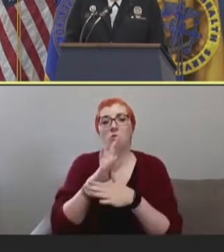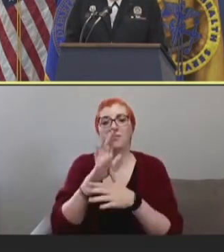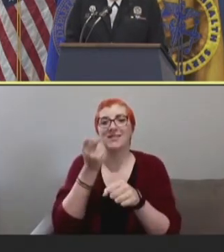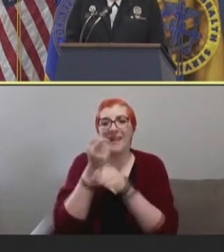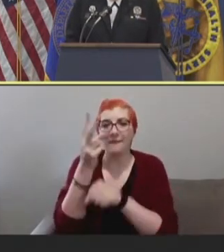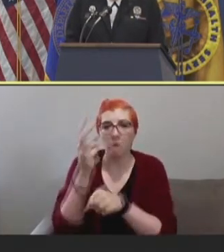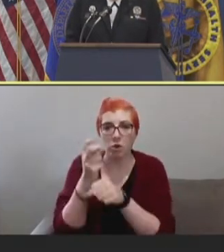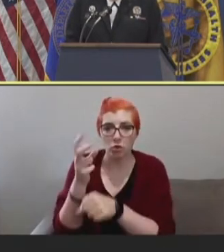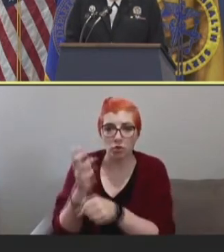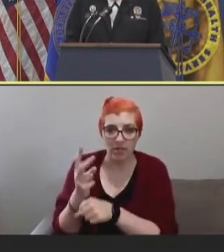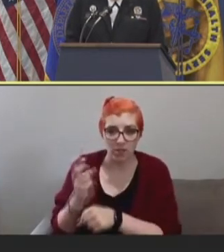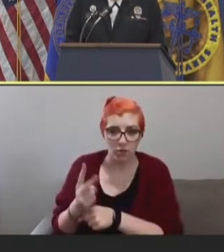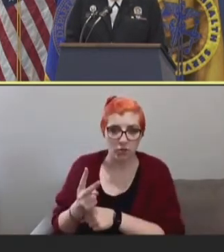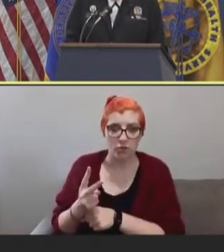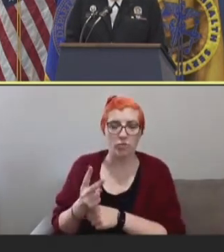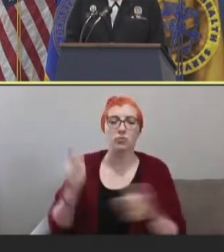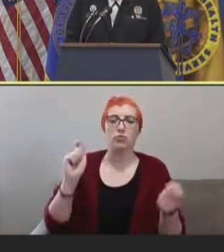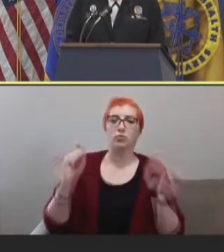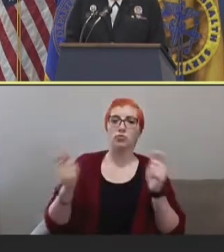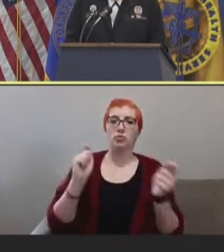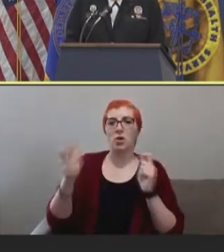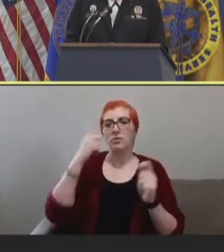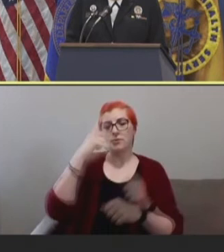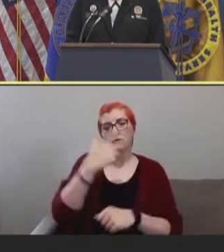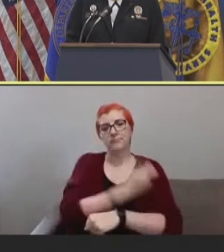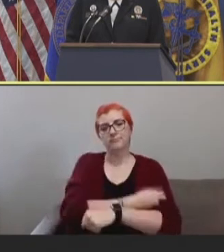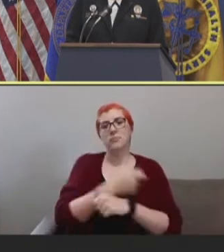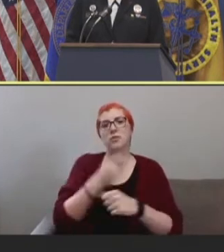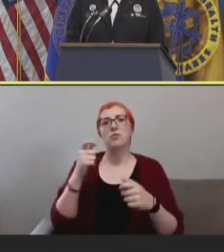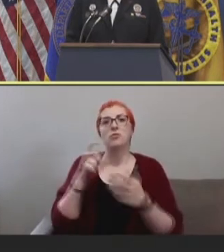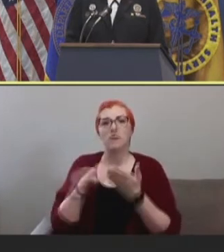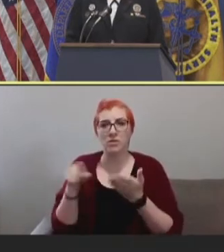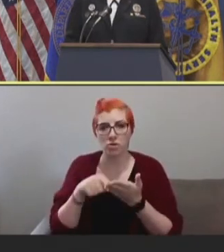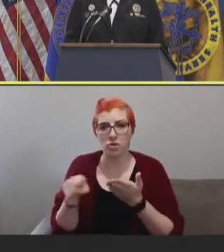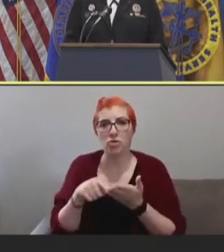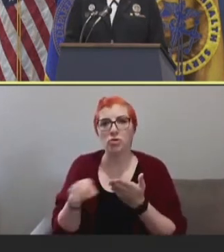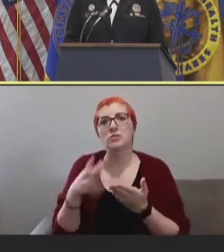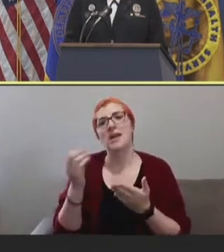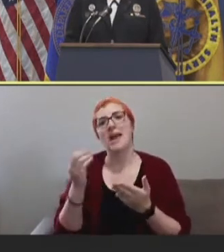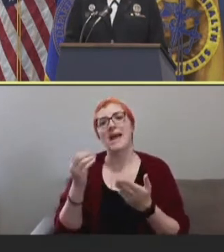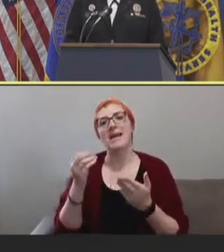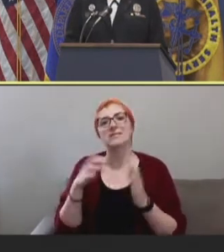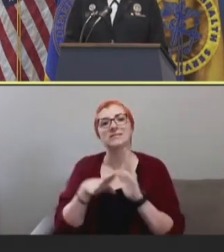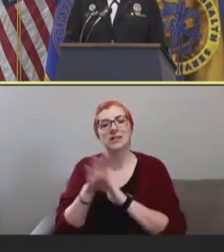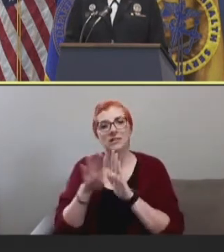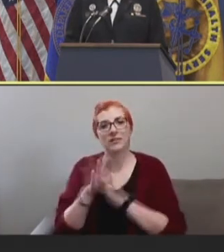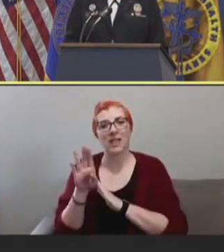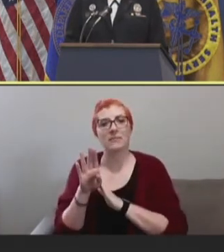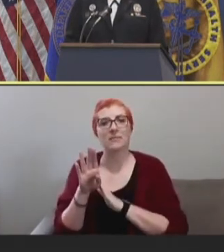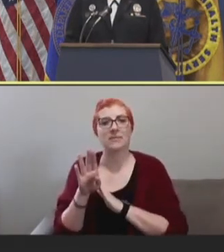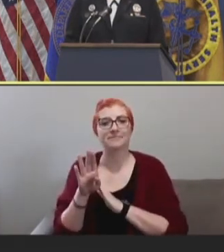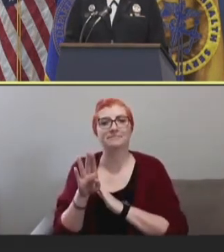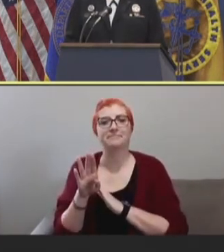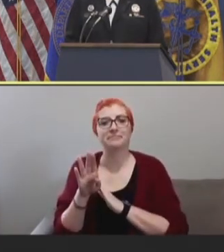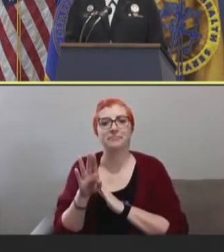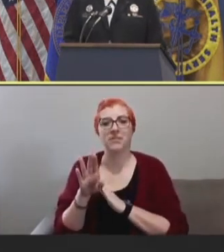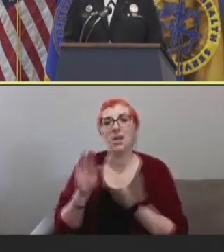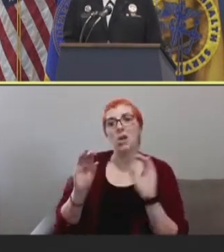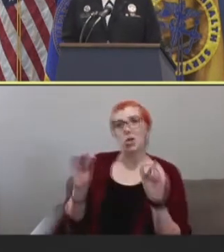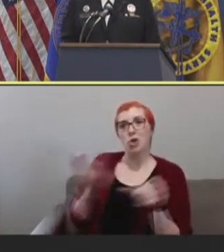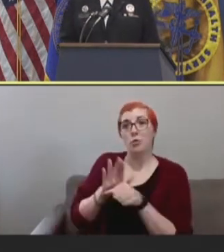for changes in immunization research and the development landscape. So no pressure,